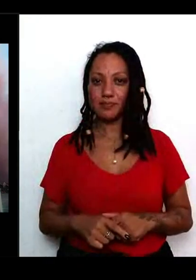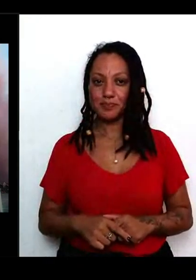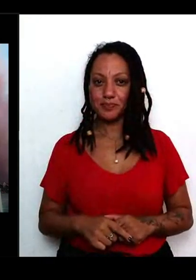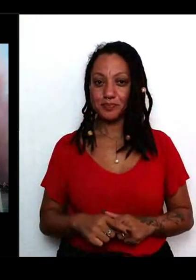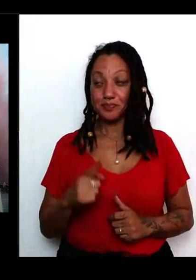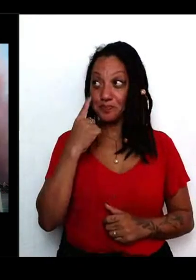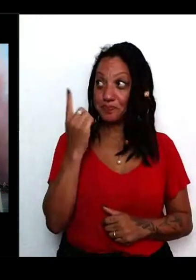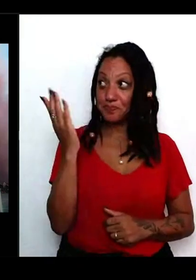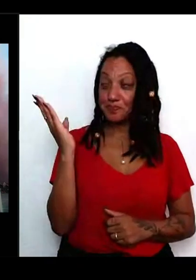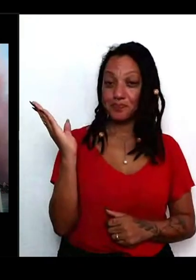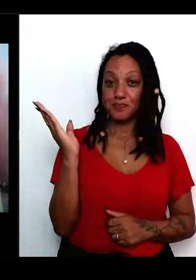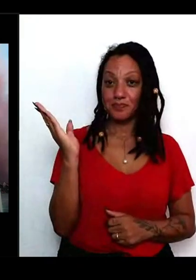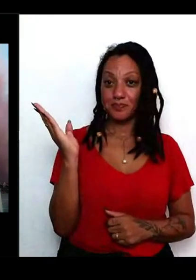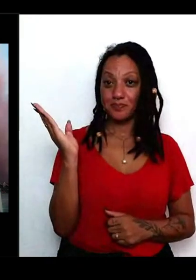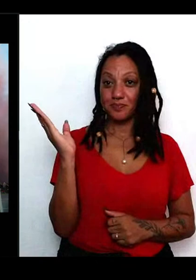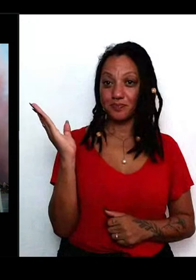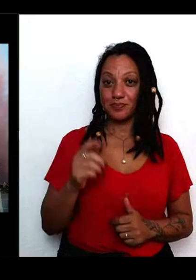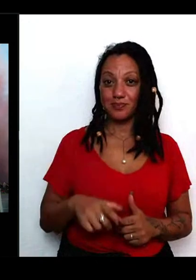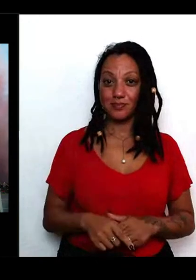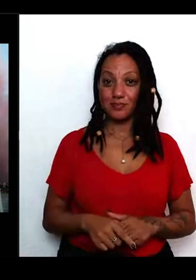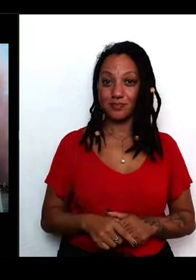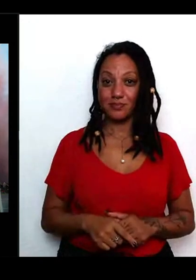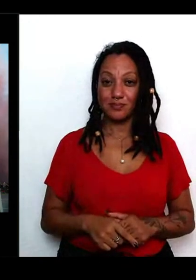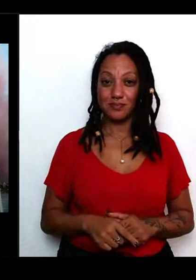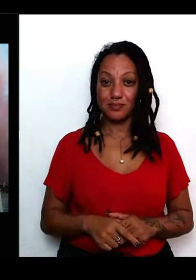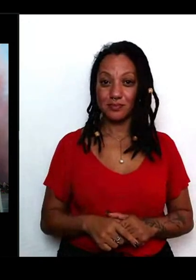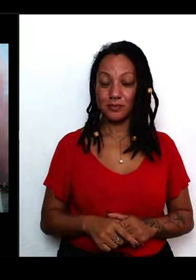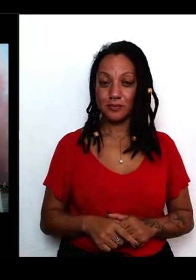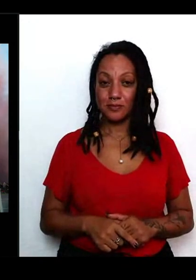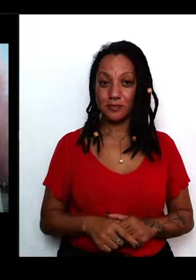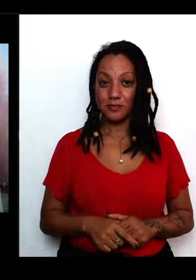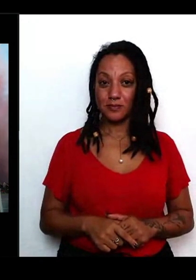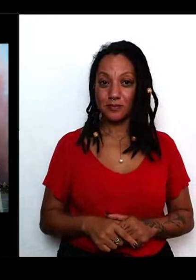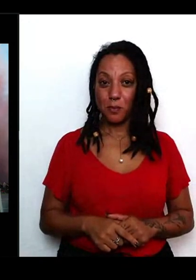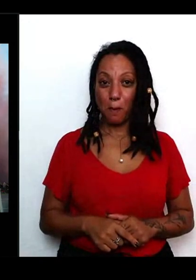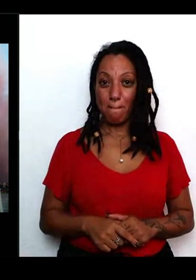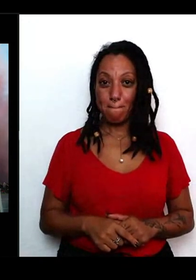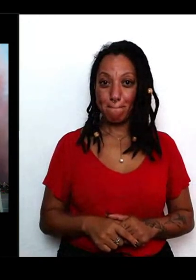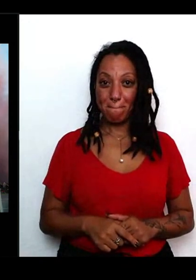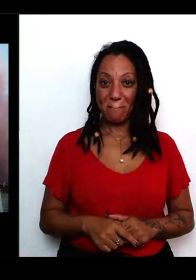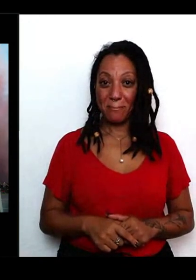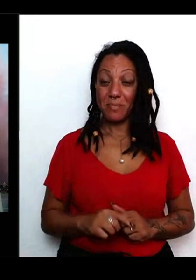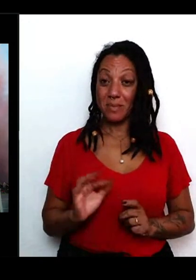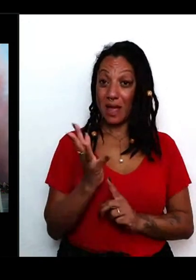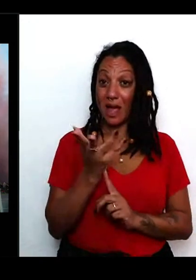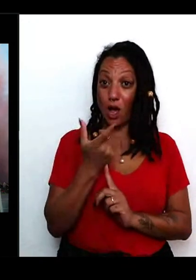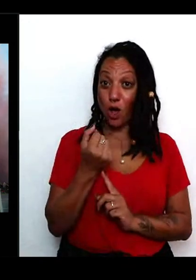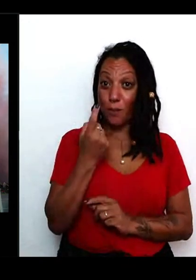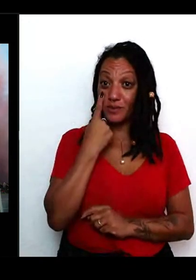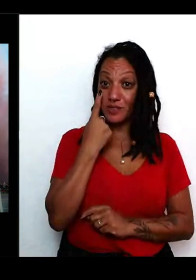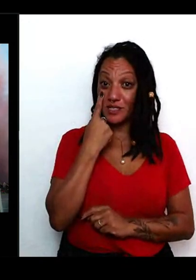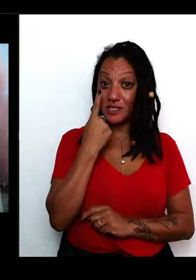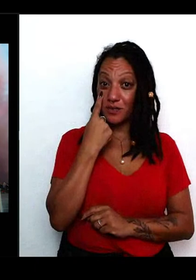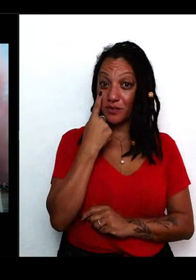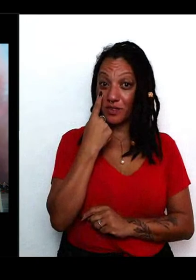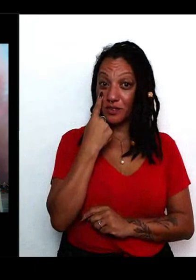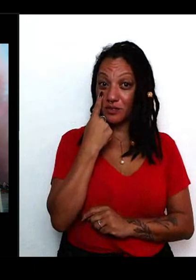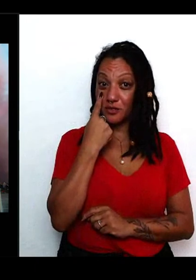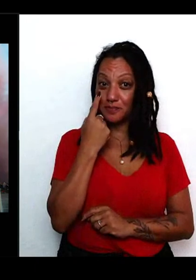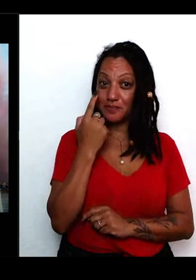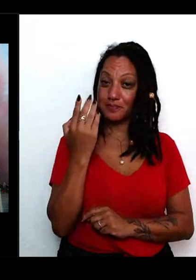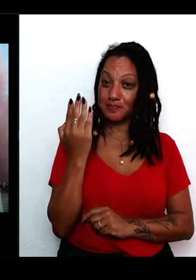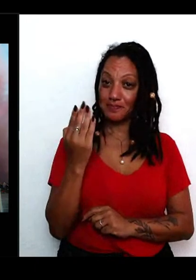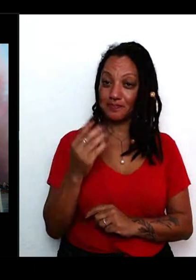this is the piece that you see behind me here you can see the structure this was a